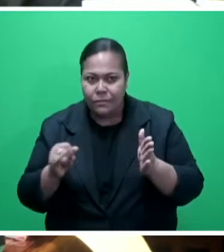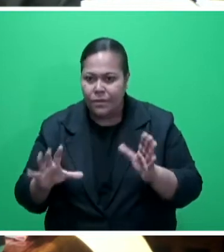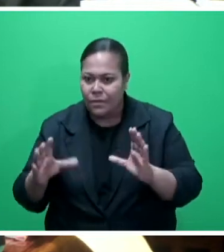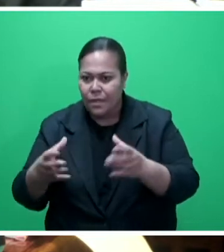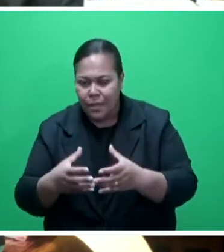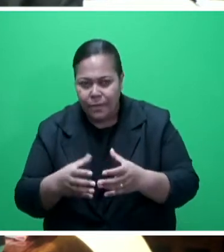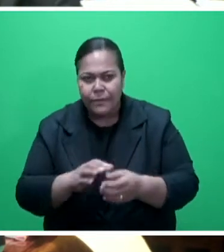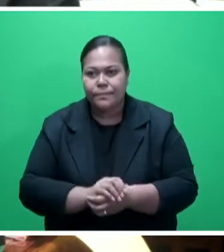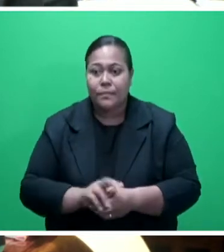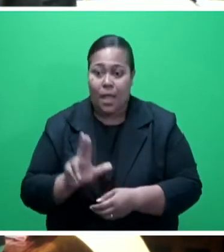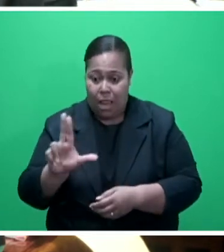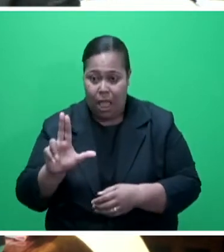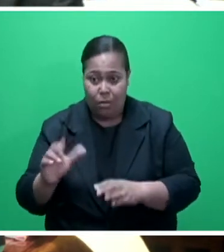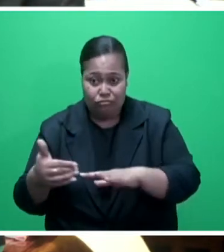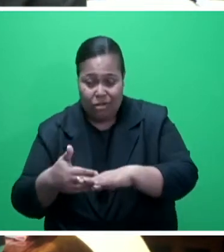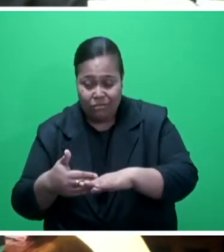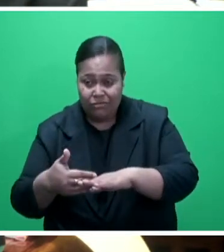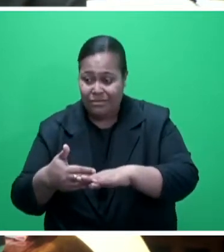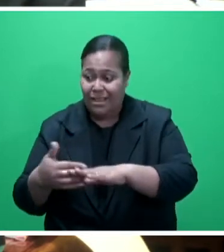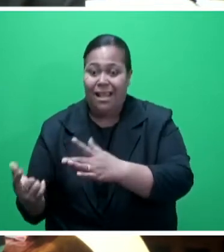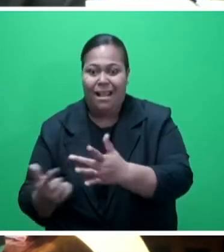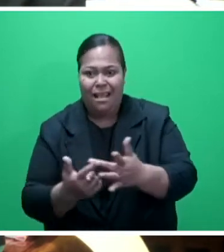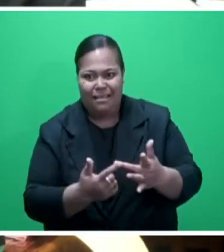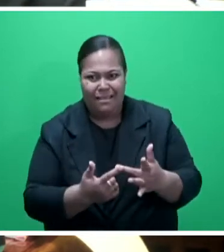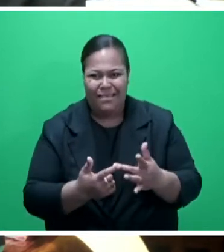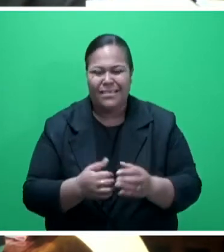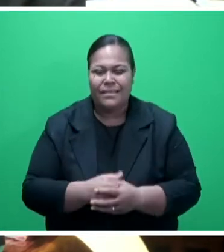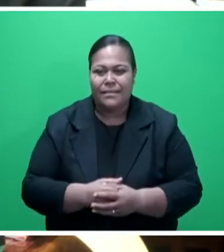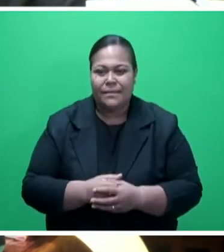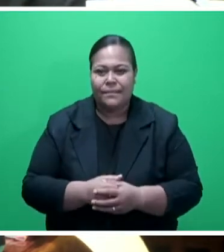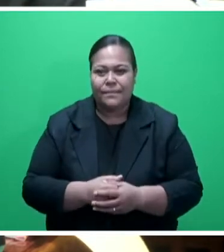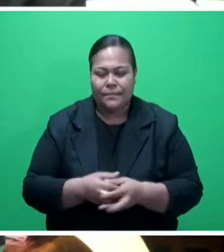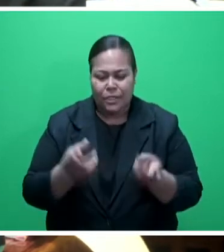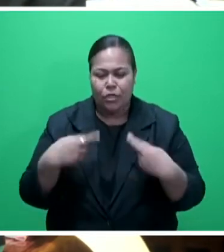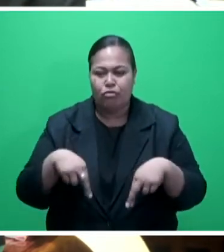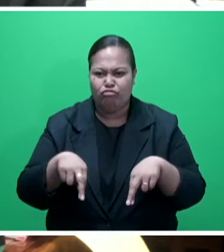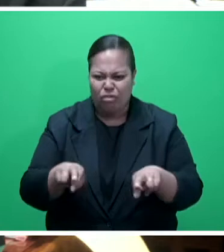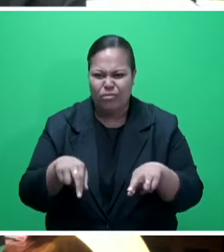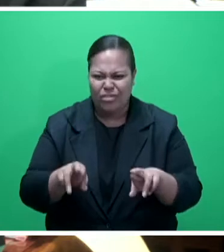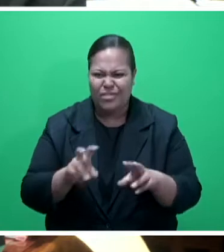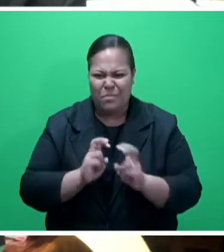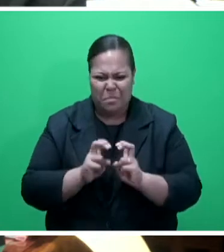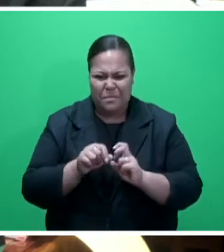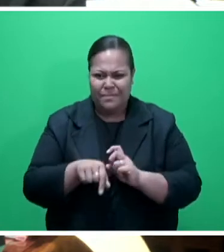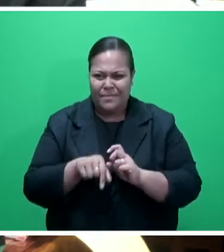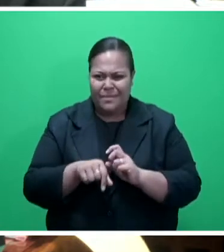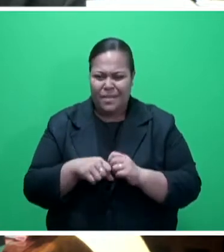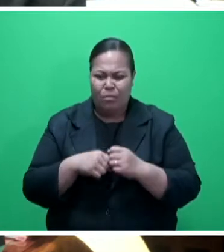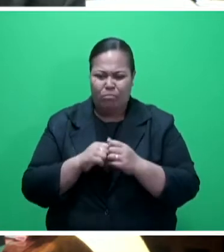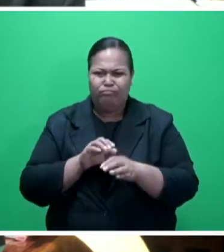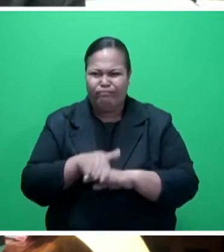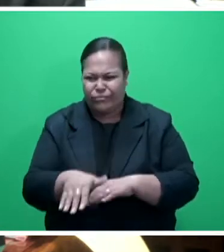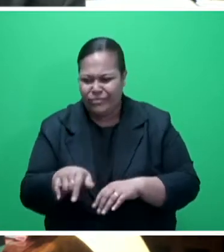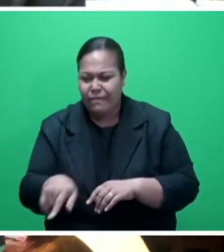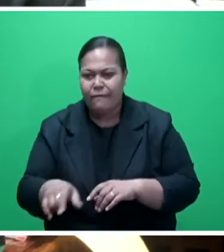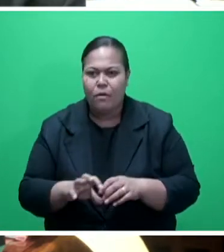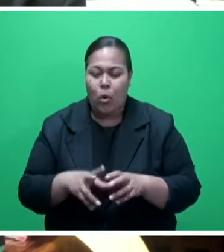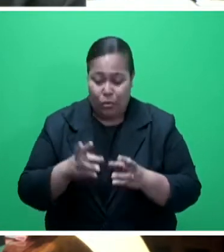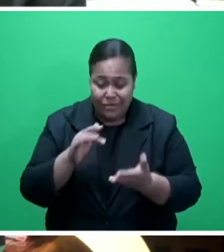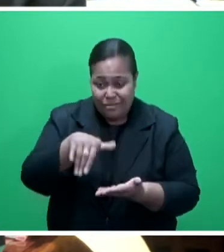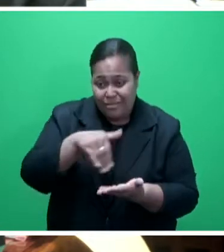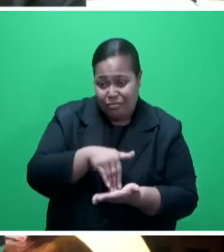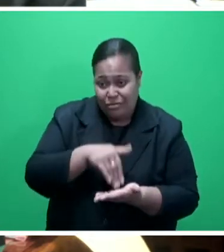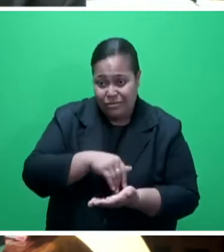Kora and Moala jetties and a number of road slips in the Central Division. The Water Authority of Fiji also recorded damages in the Central